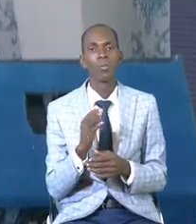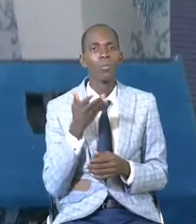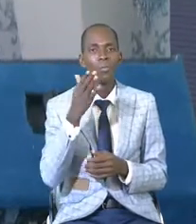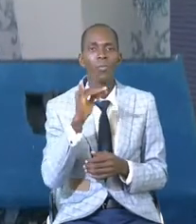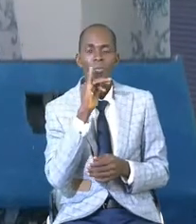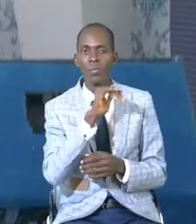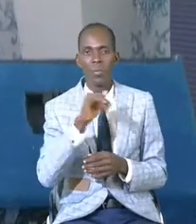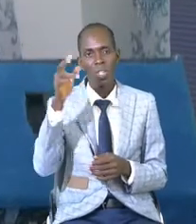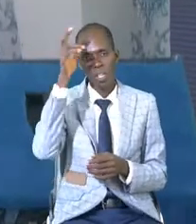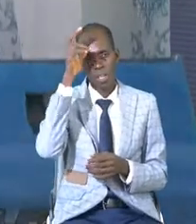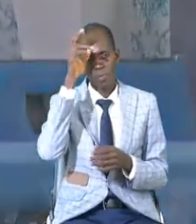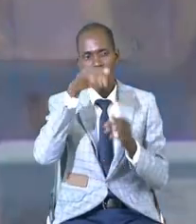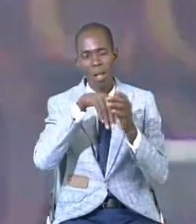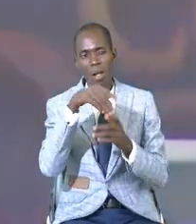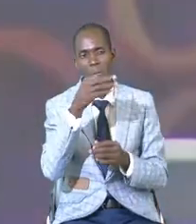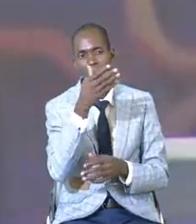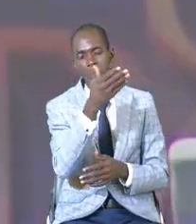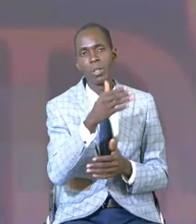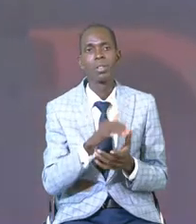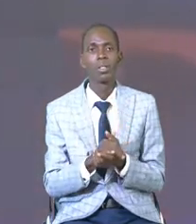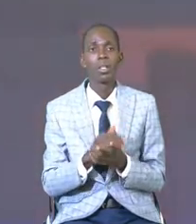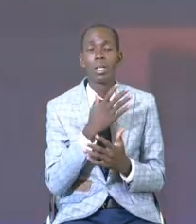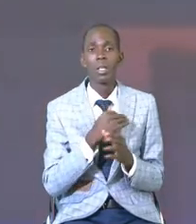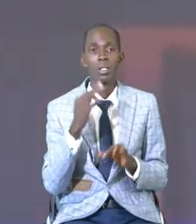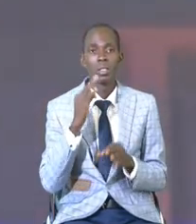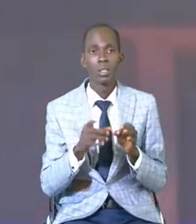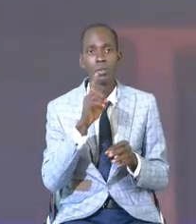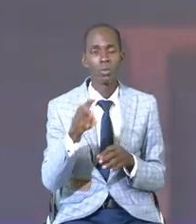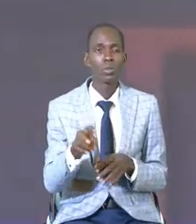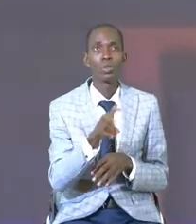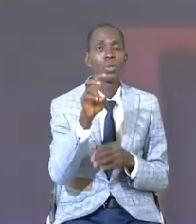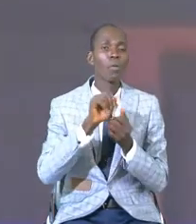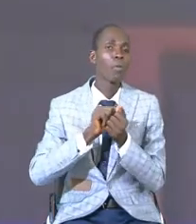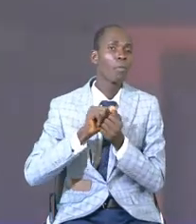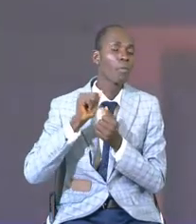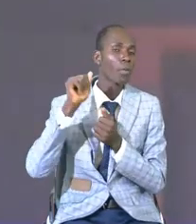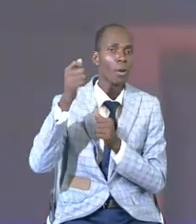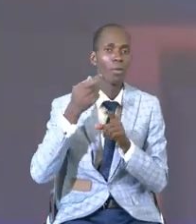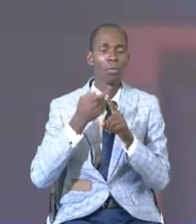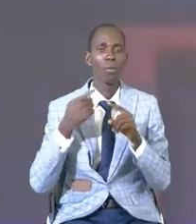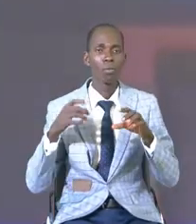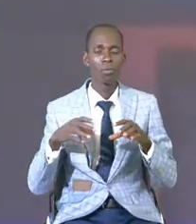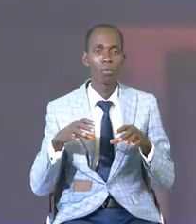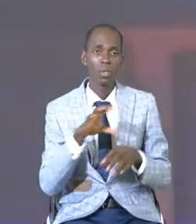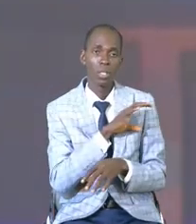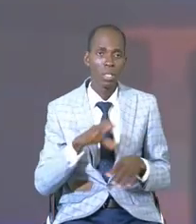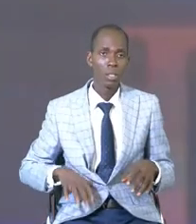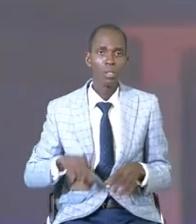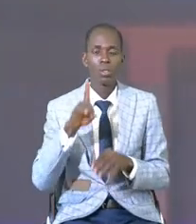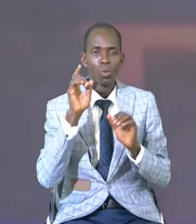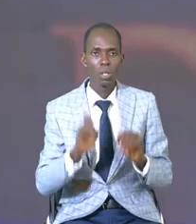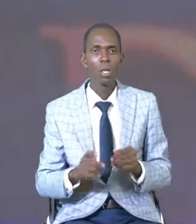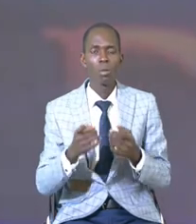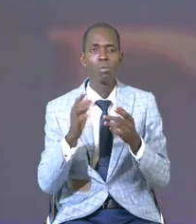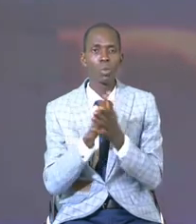out there, and if you travel far away from Christ, you can get so near to